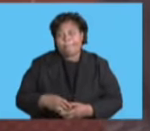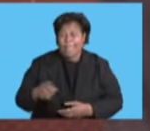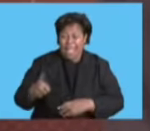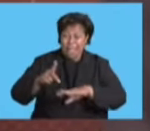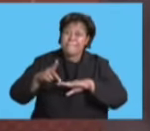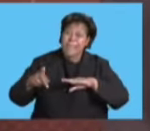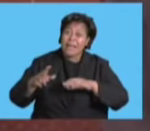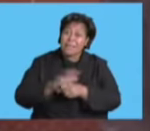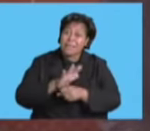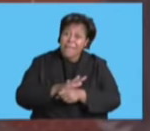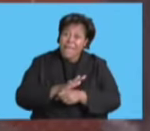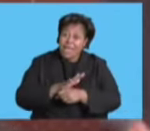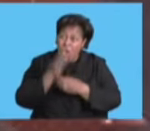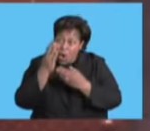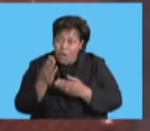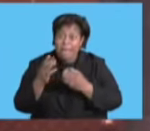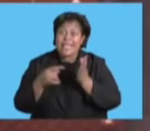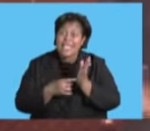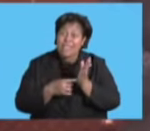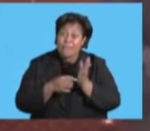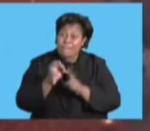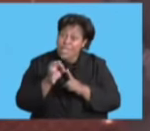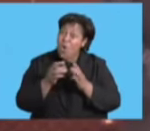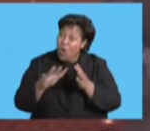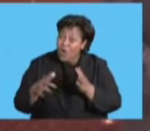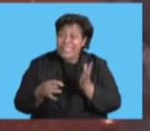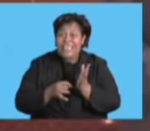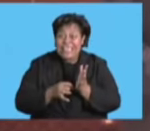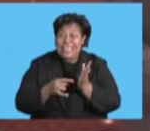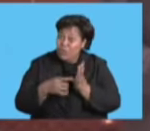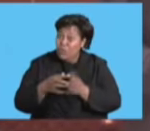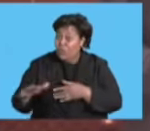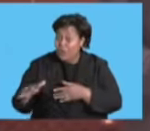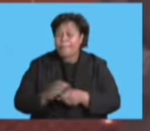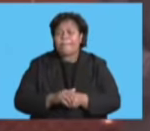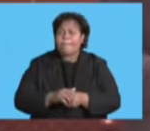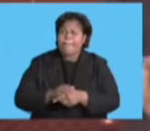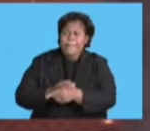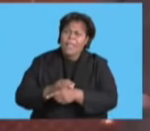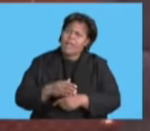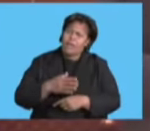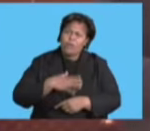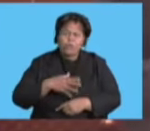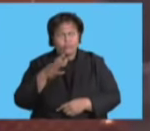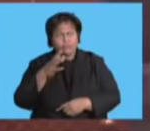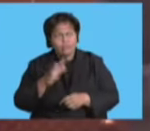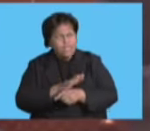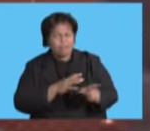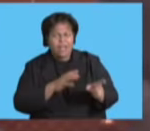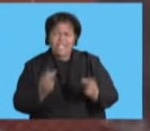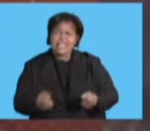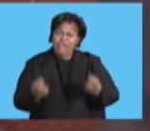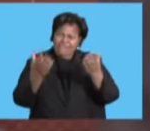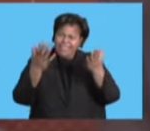Honourable Tikoduadua, or is proposing to make Honourable Tikoduadua the sacrificial lamb,